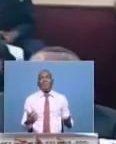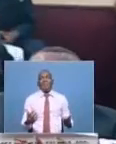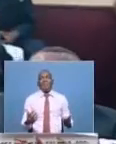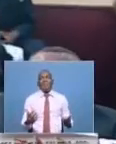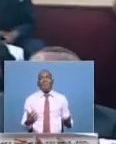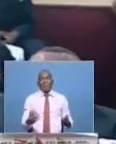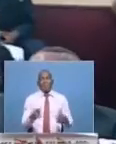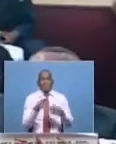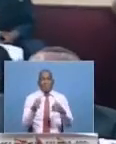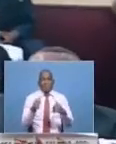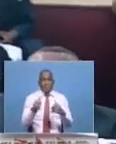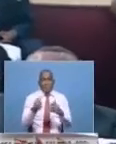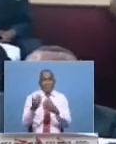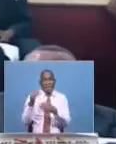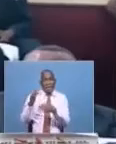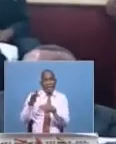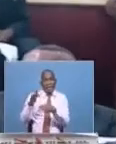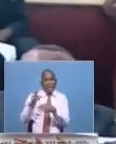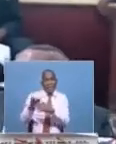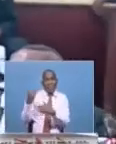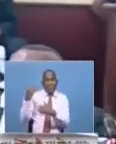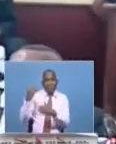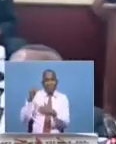that earlier decision,